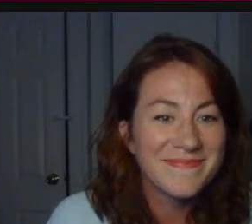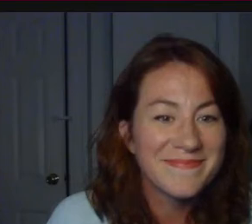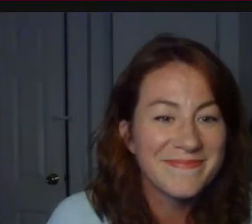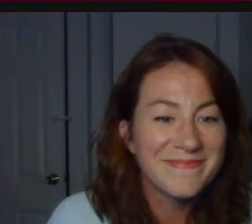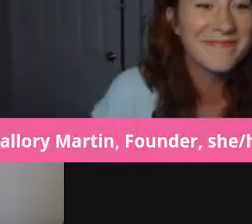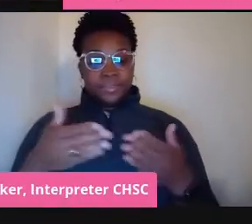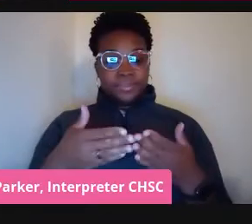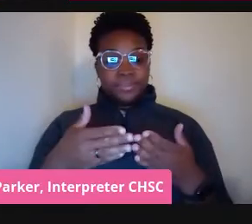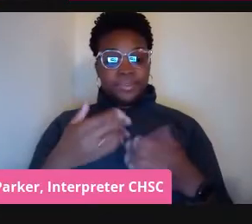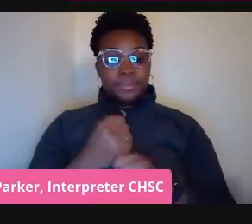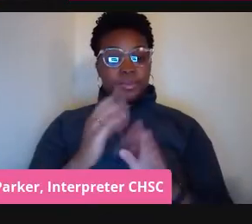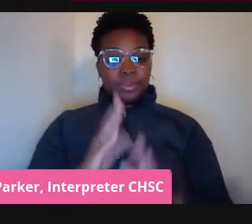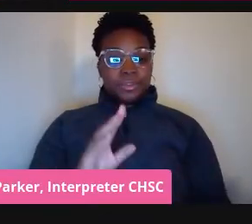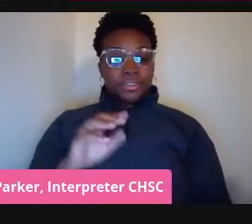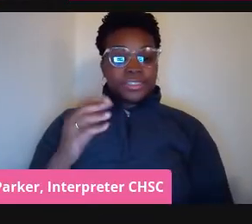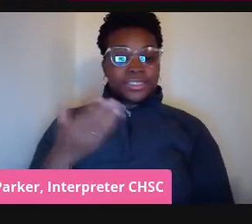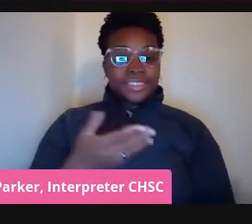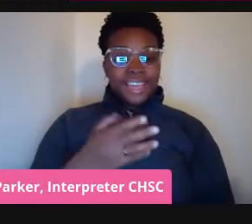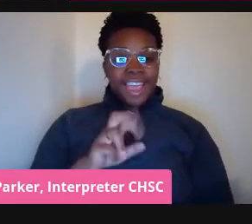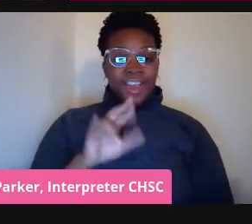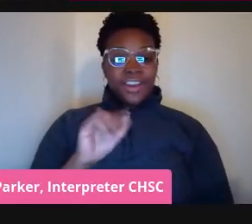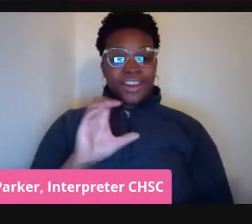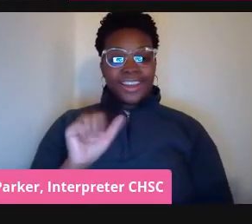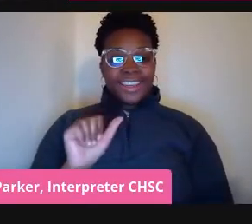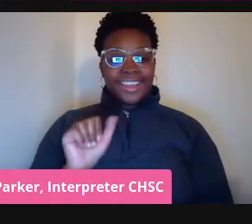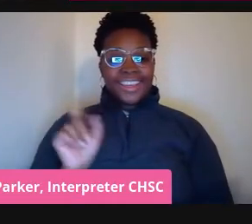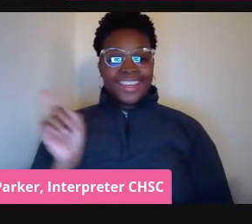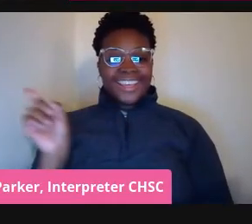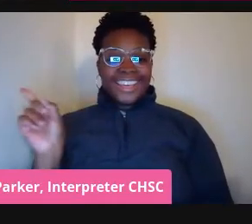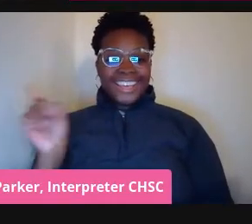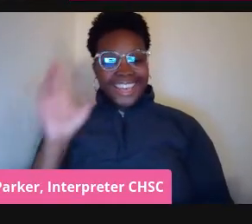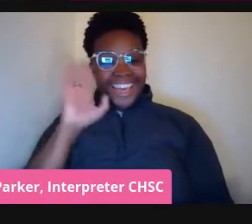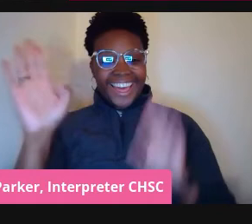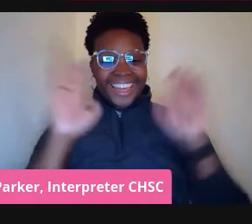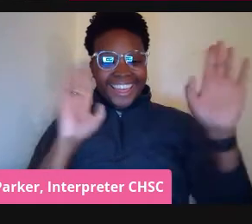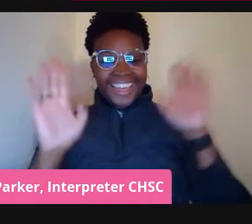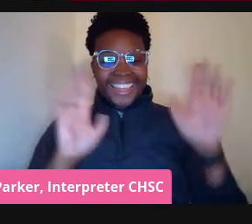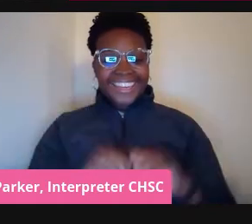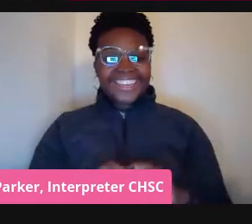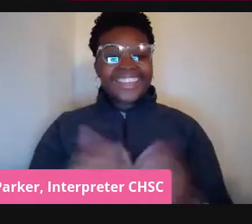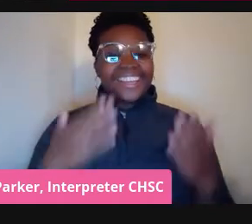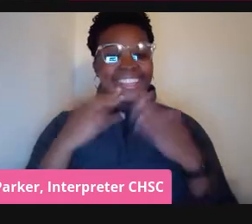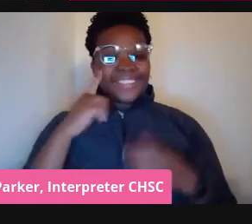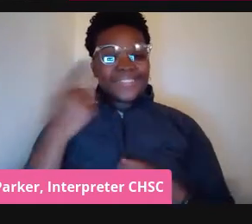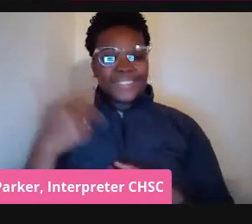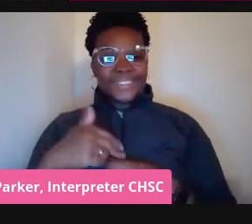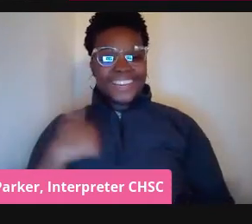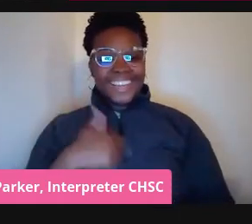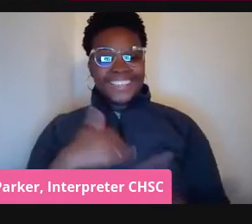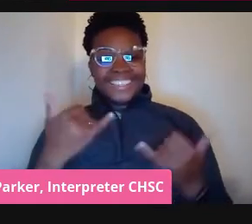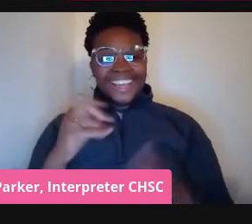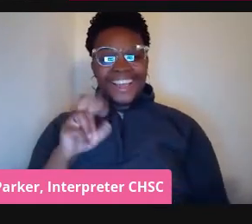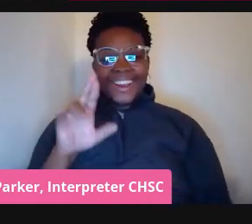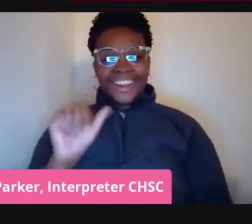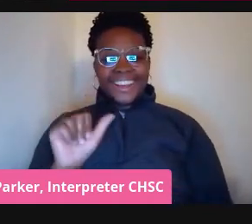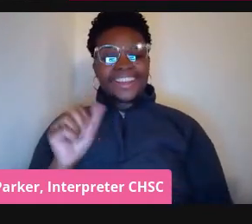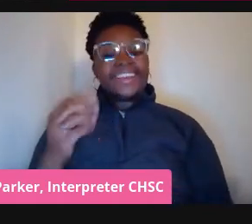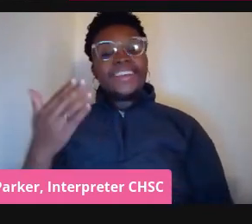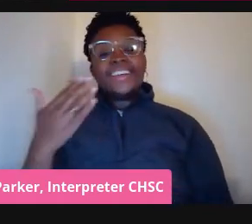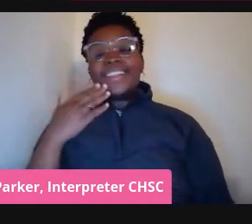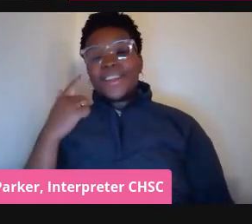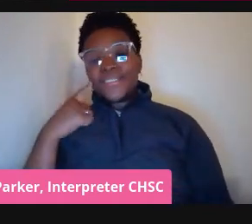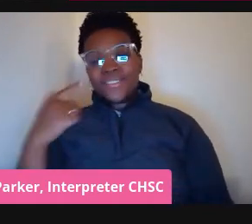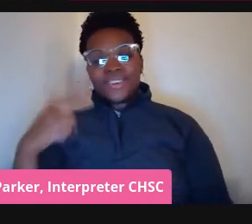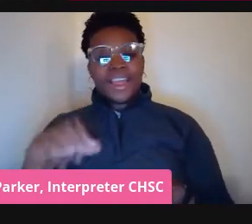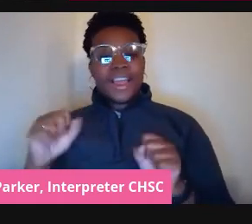film, Erica L. Taylor. Hi, everyone. Thanks so much for being with us today, Erica. Thank you for having me. This is